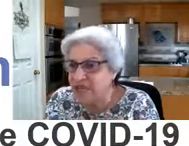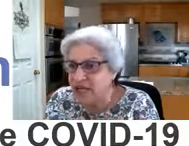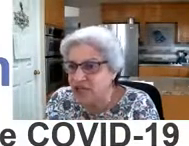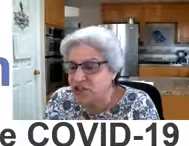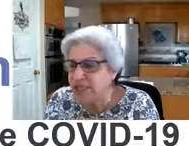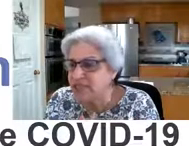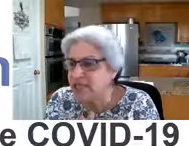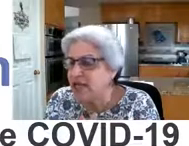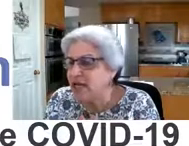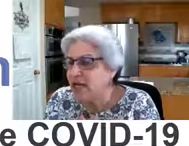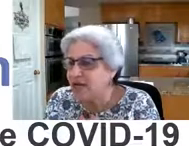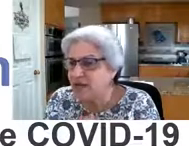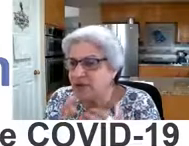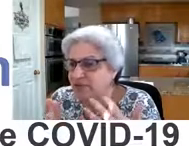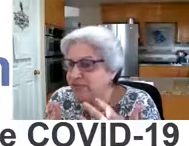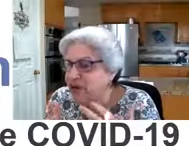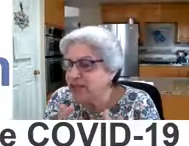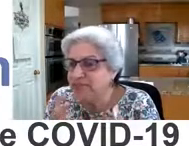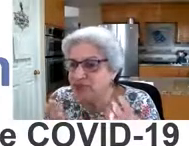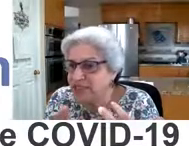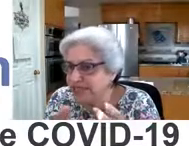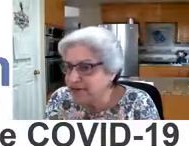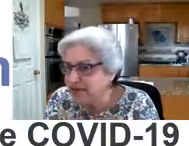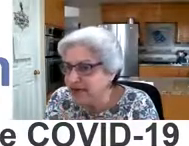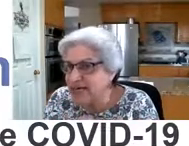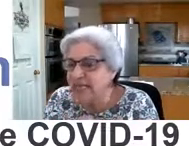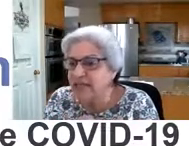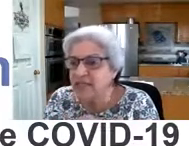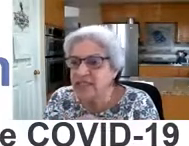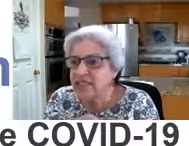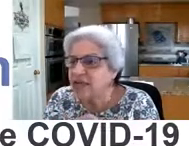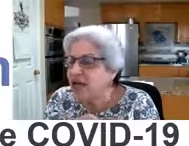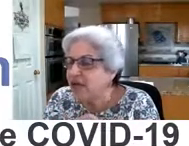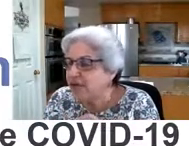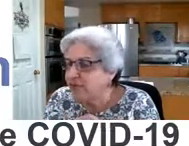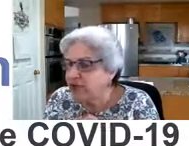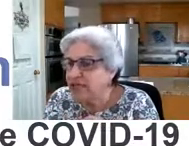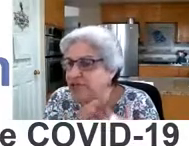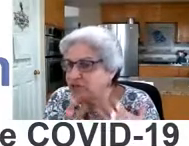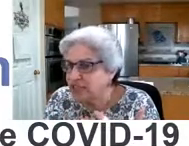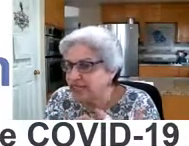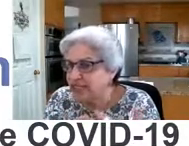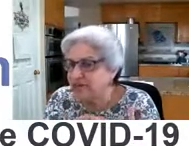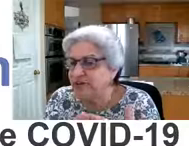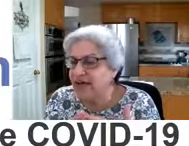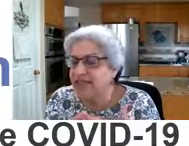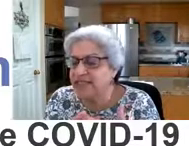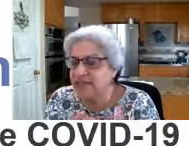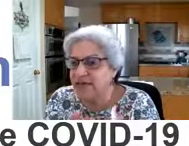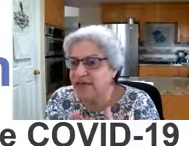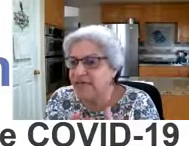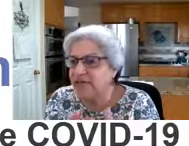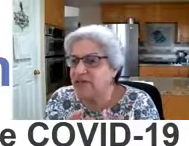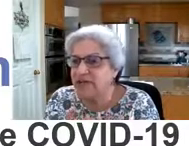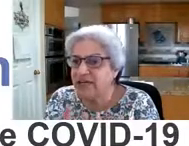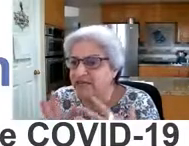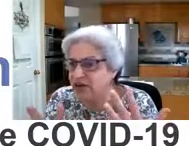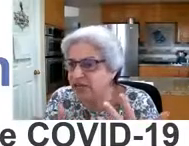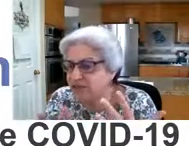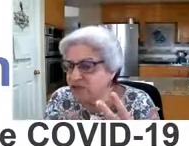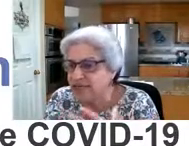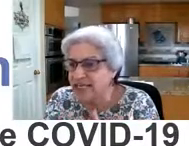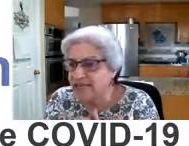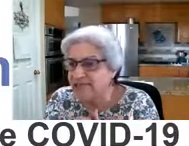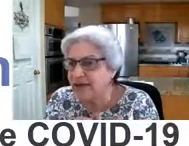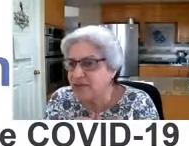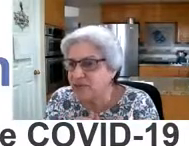identified in different countries. We have a variant first identified in England, a variant first identified in South Africa, a